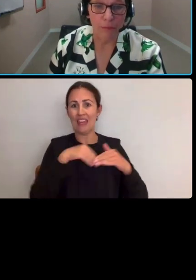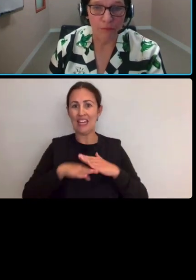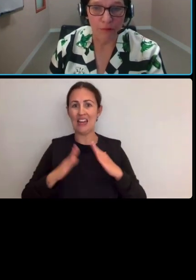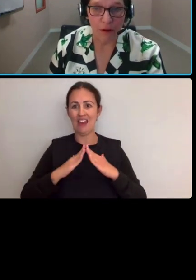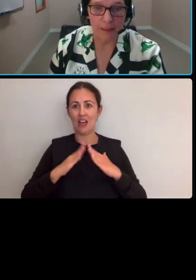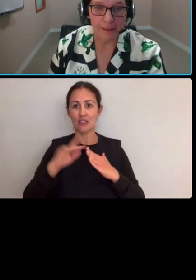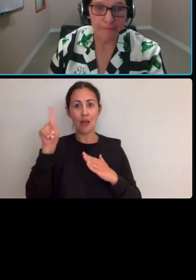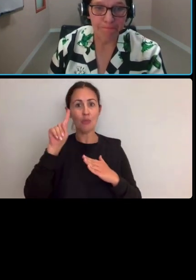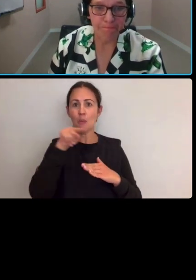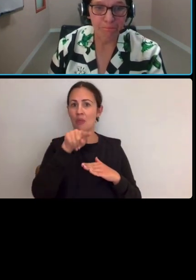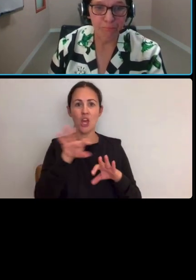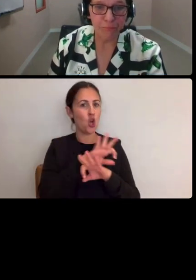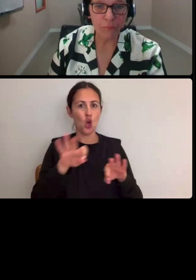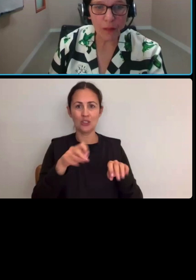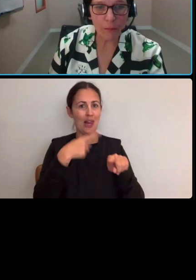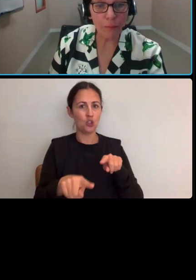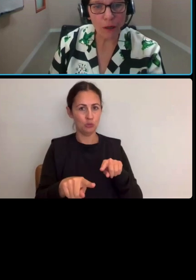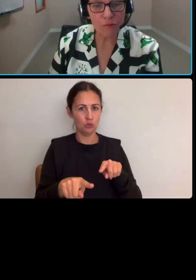eligible to be approved providers.